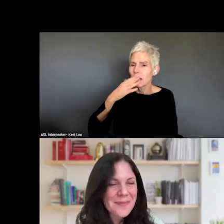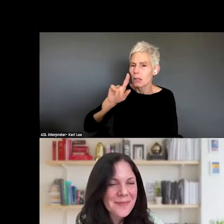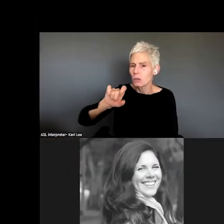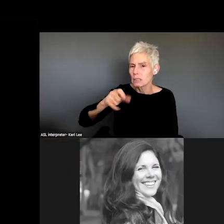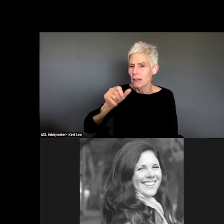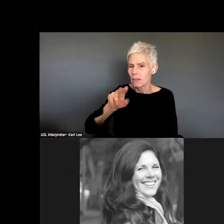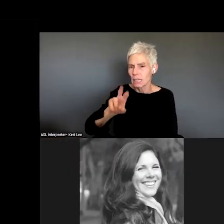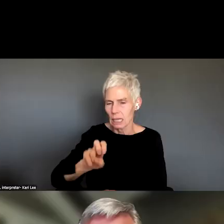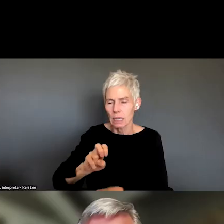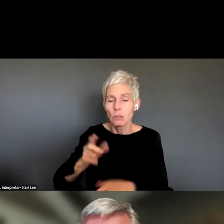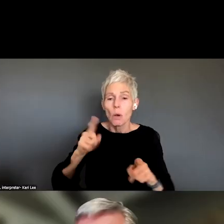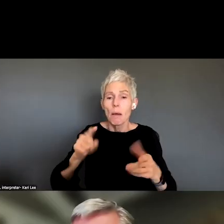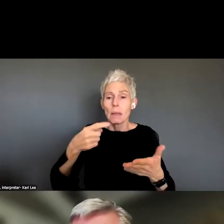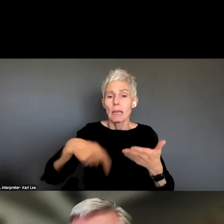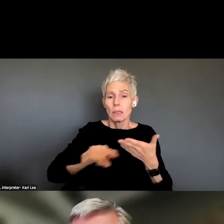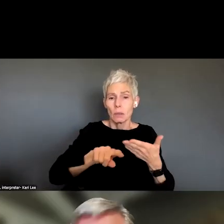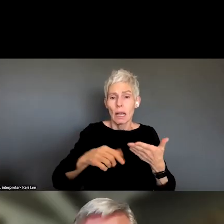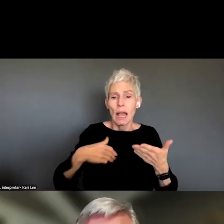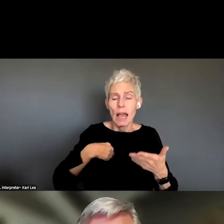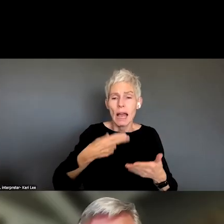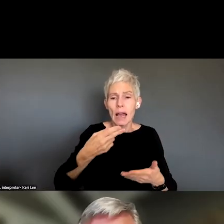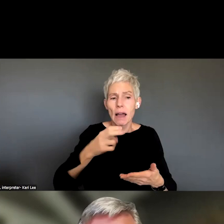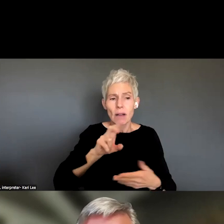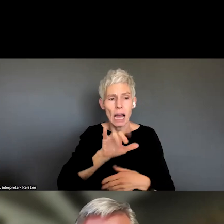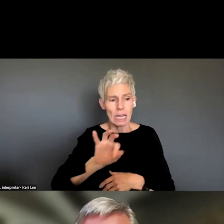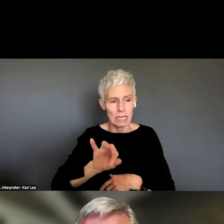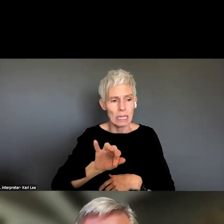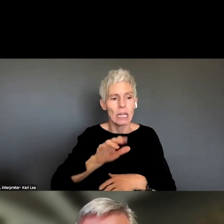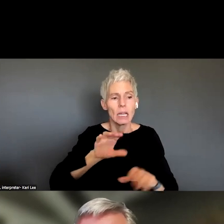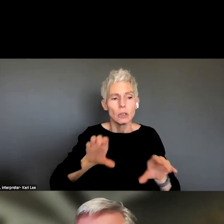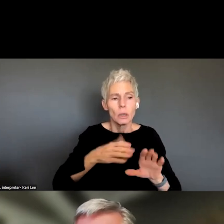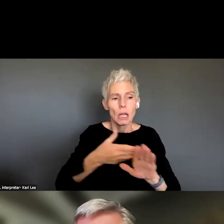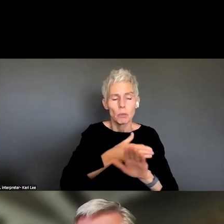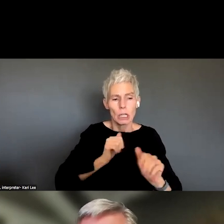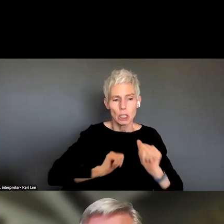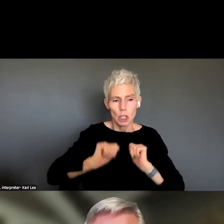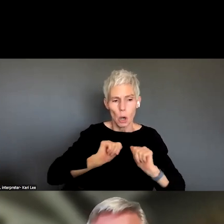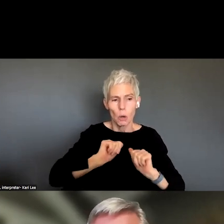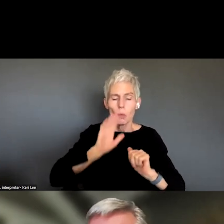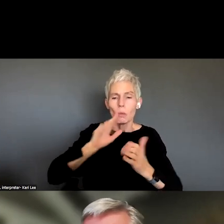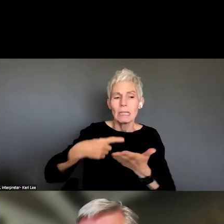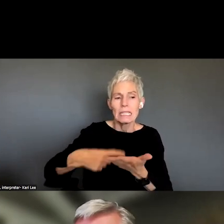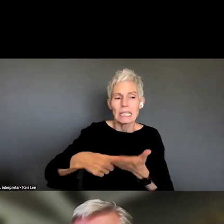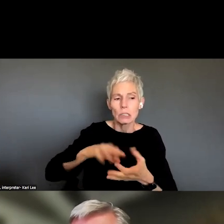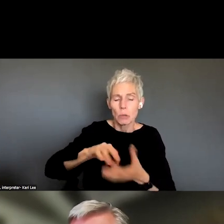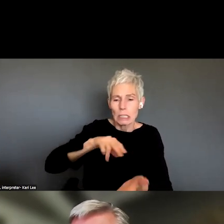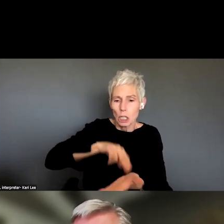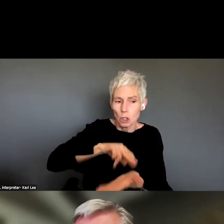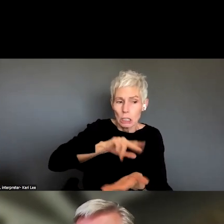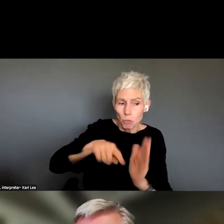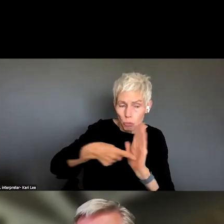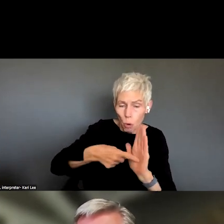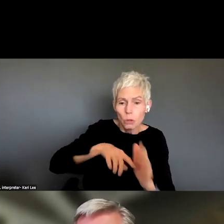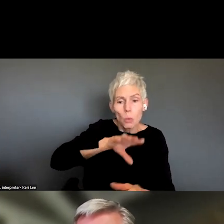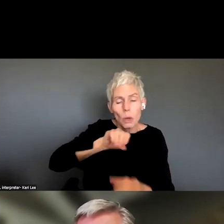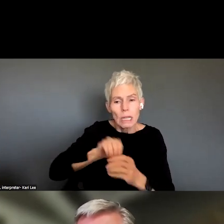up for next week, we'll have Heidi Warrington, who in the pre-show I was touching base with. It's going to be a discussion on nursing roles in crisis care. So